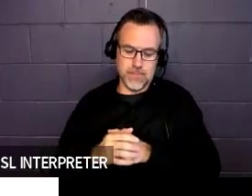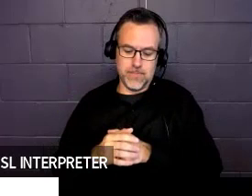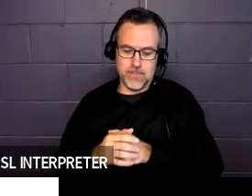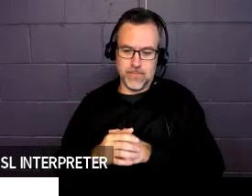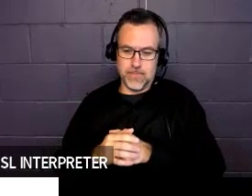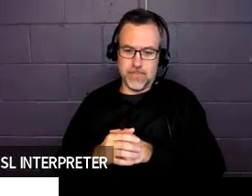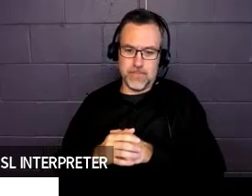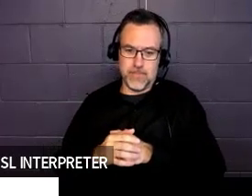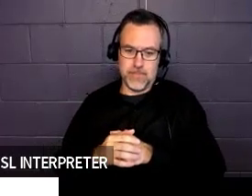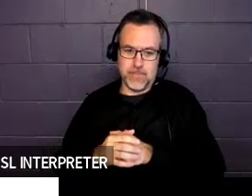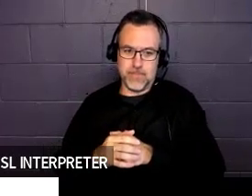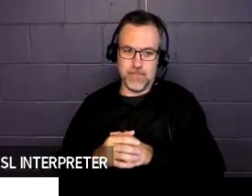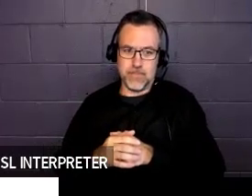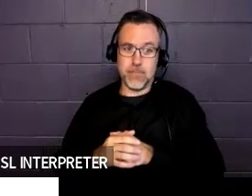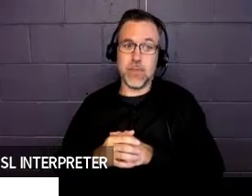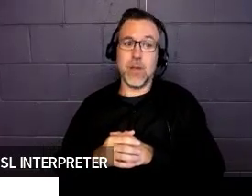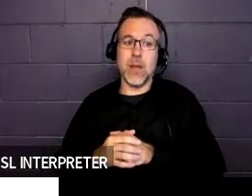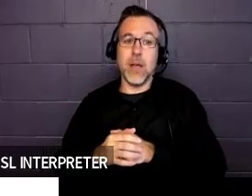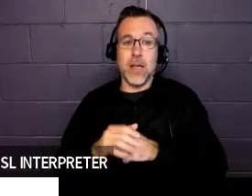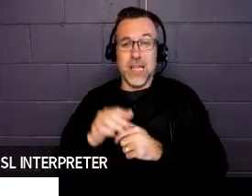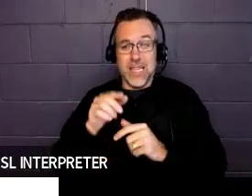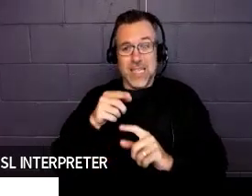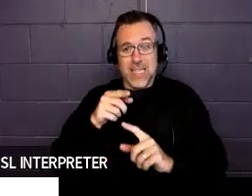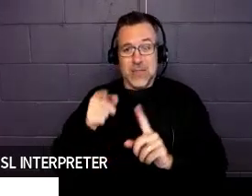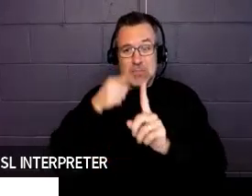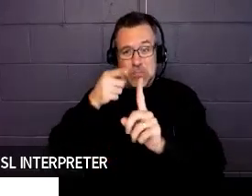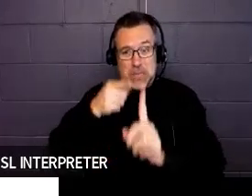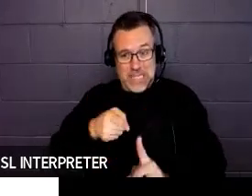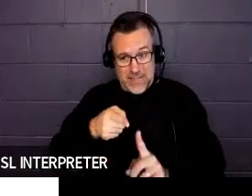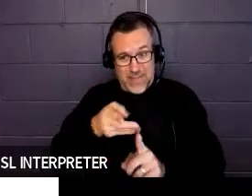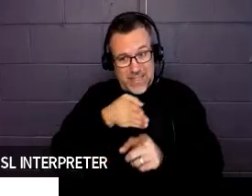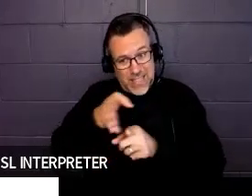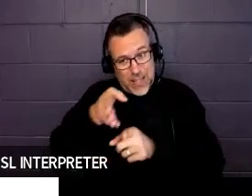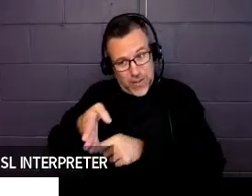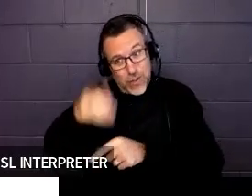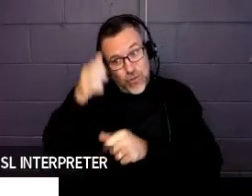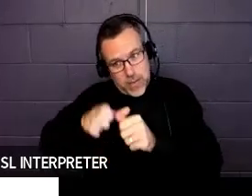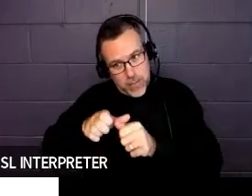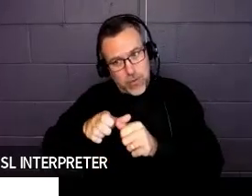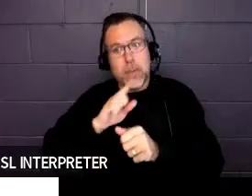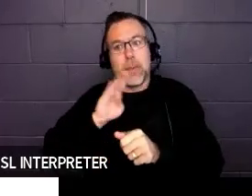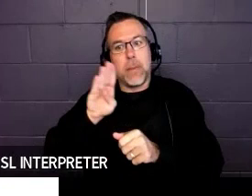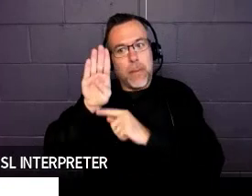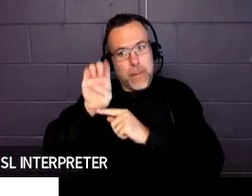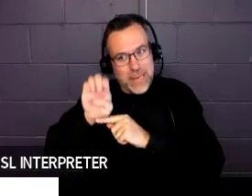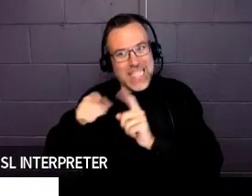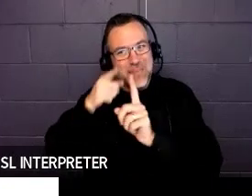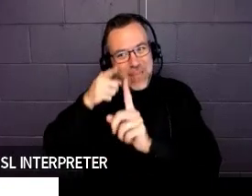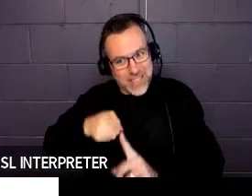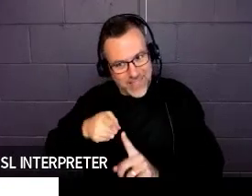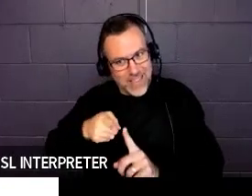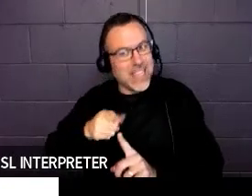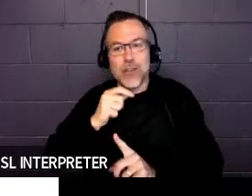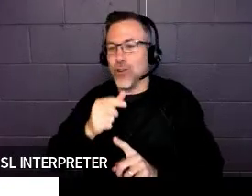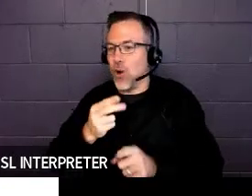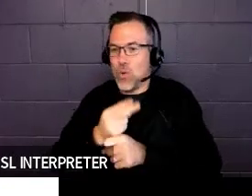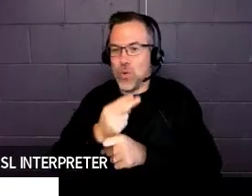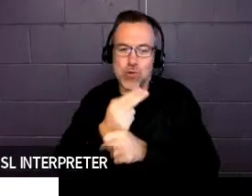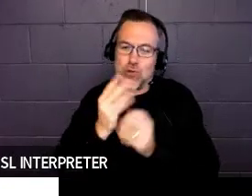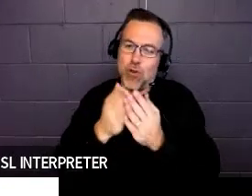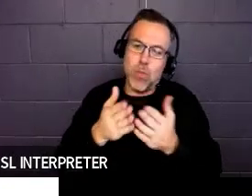So those specific areas, remember to be very specific. Don't focus in on those broad functional